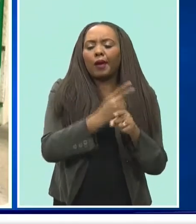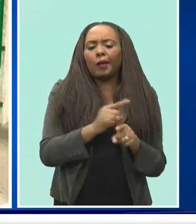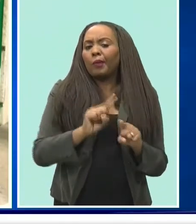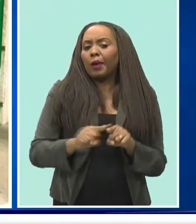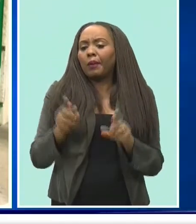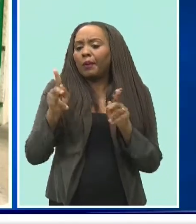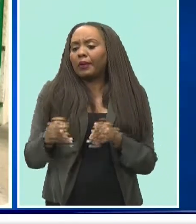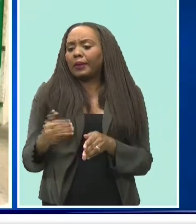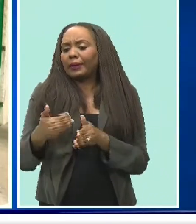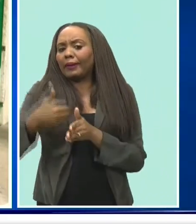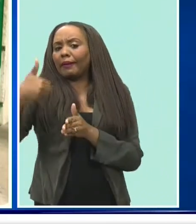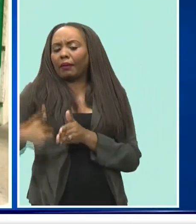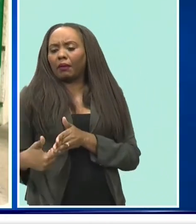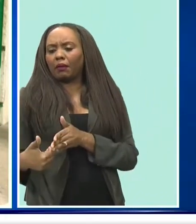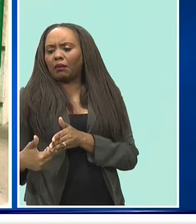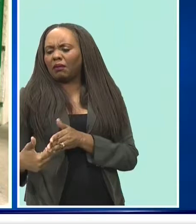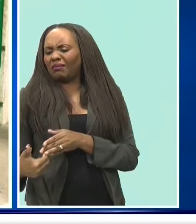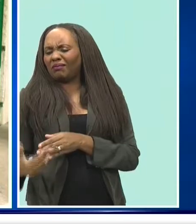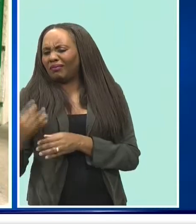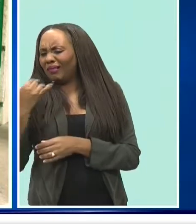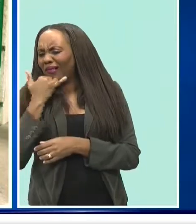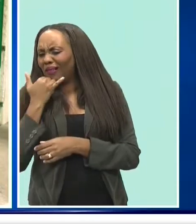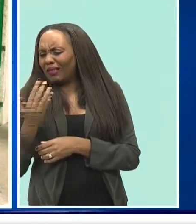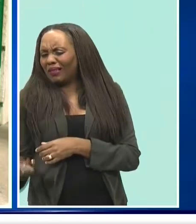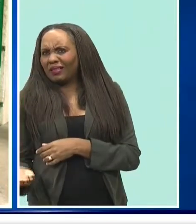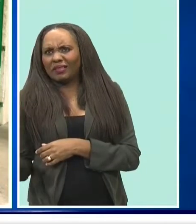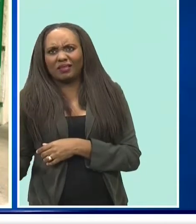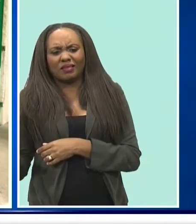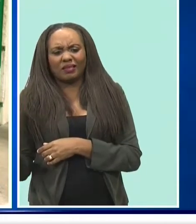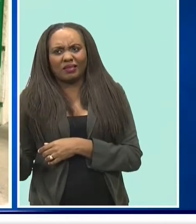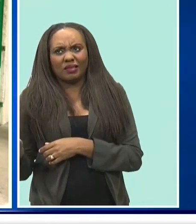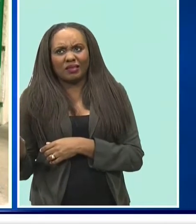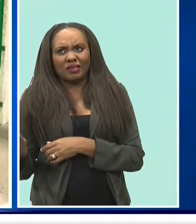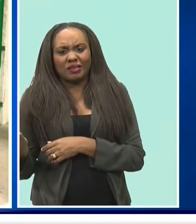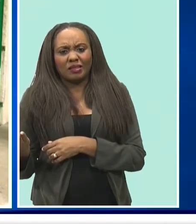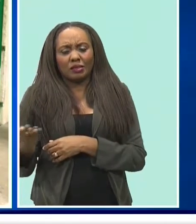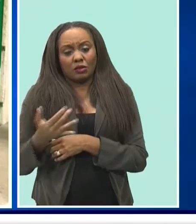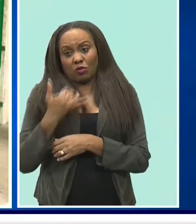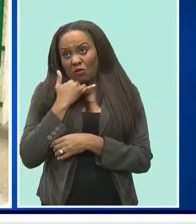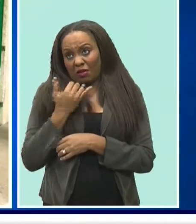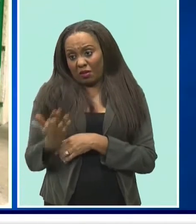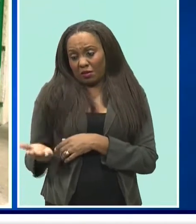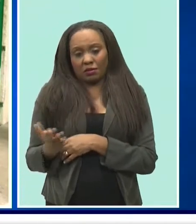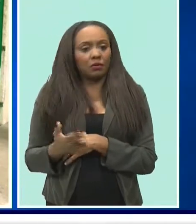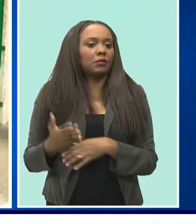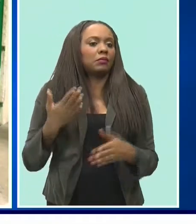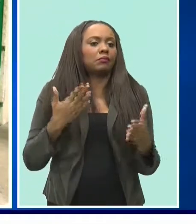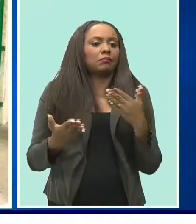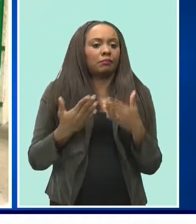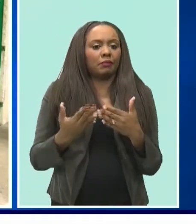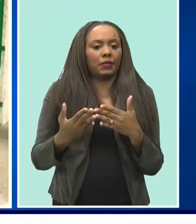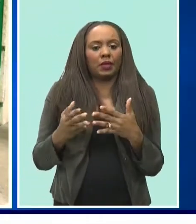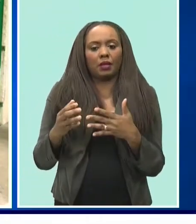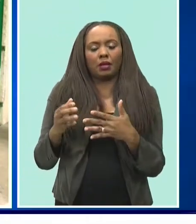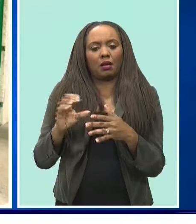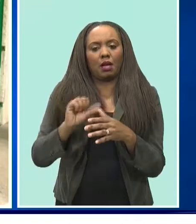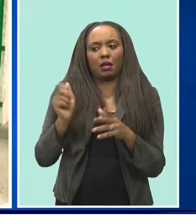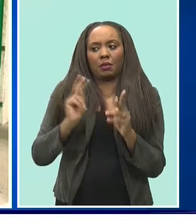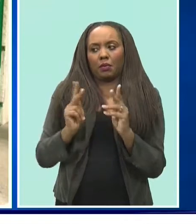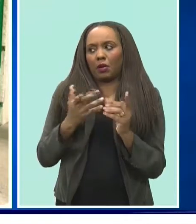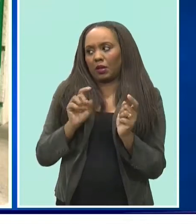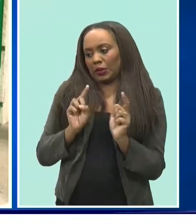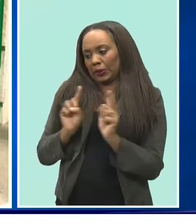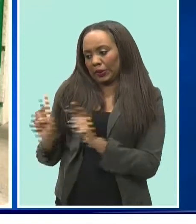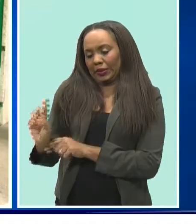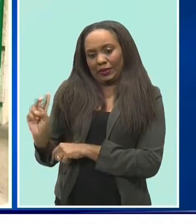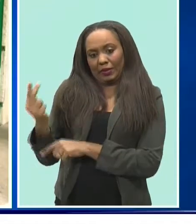all of the incorrect things. And of course, as I mentioned this morning, because the option is so attractive, everyone is going to the other vendor. You are